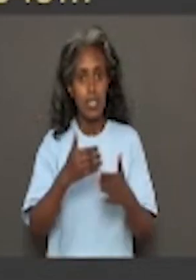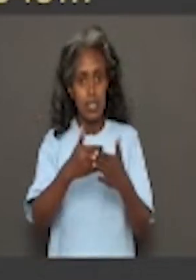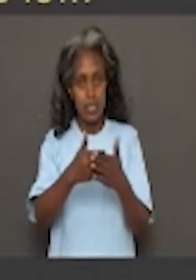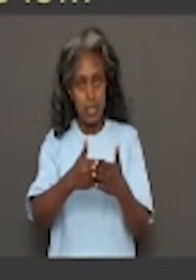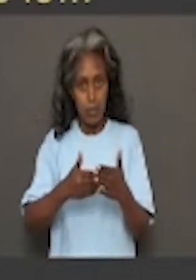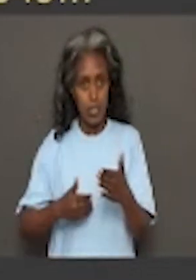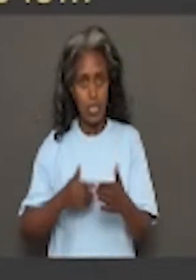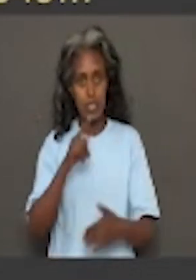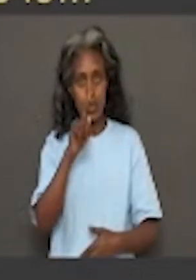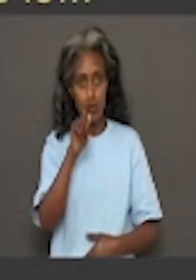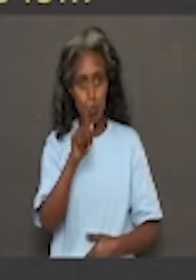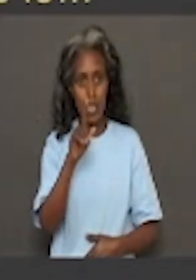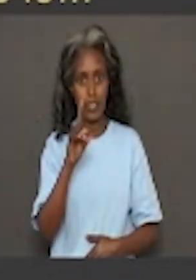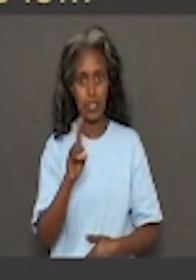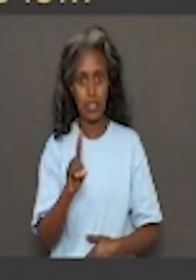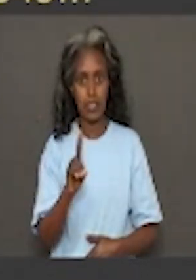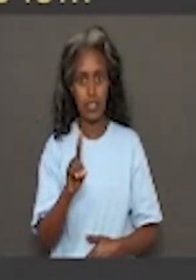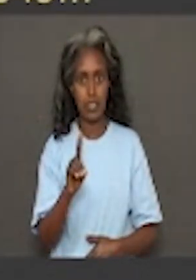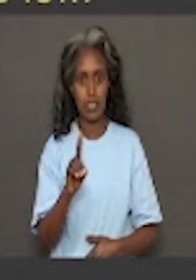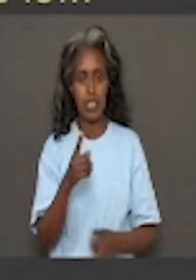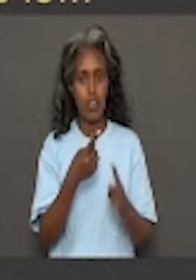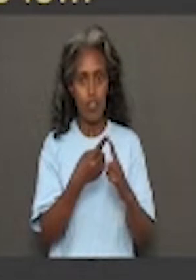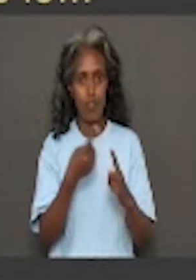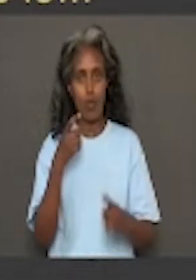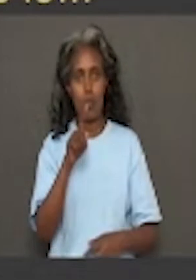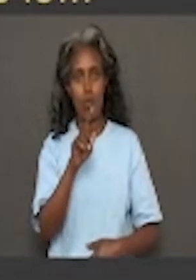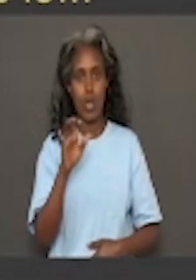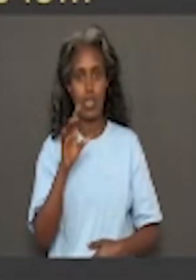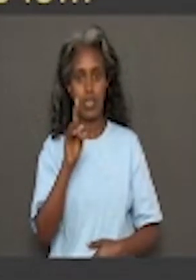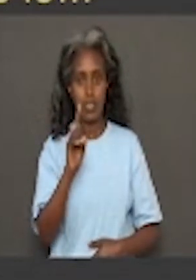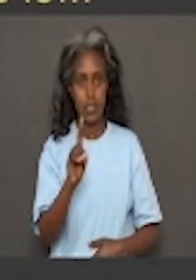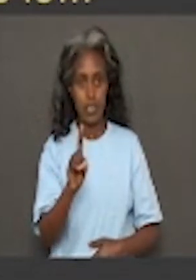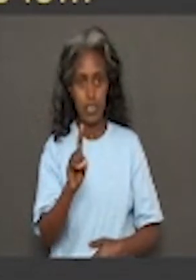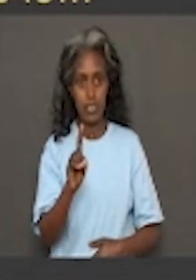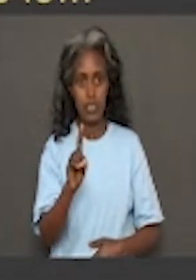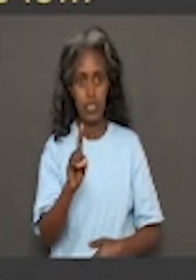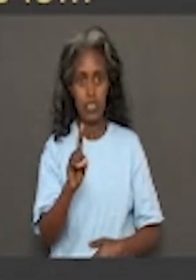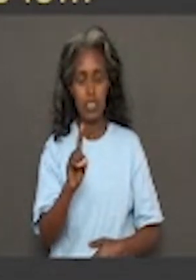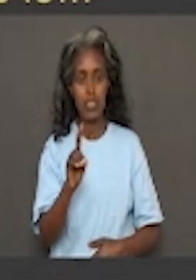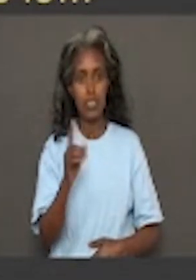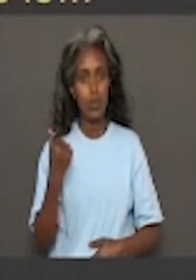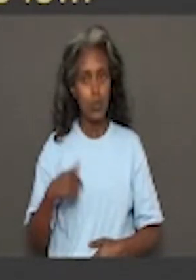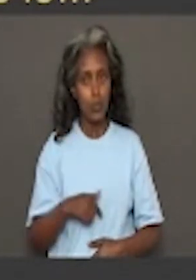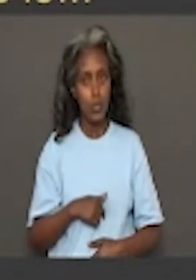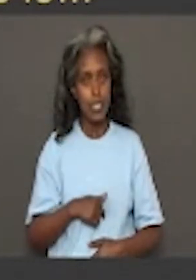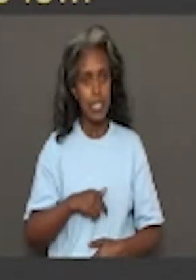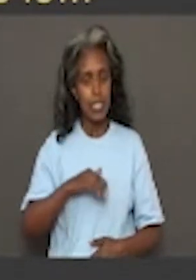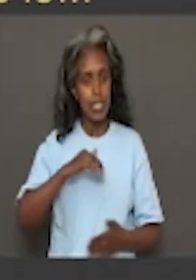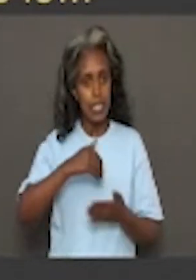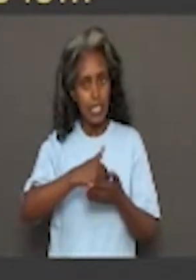By subtracting 1D from 100D,